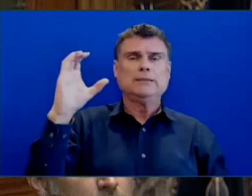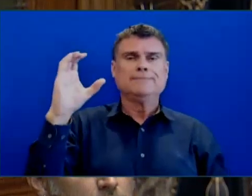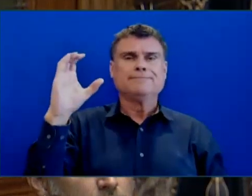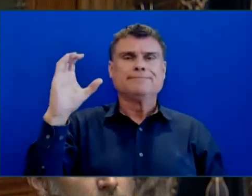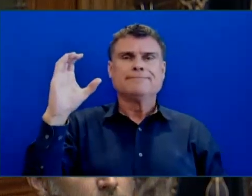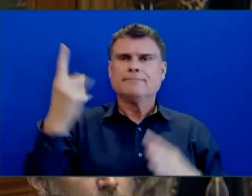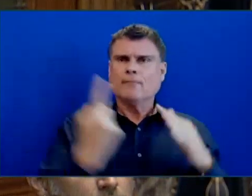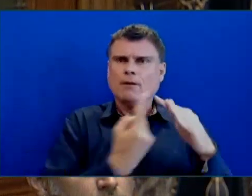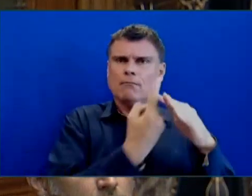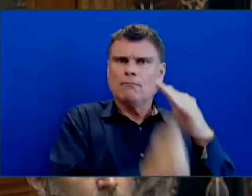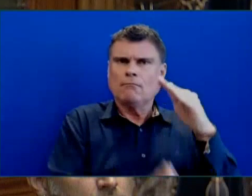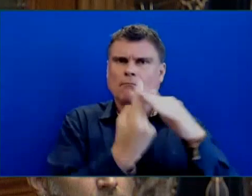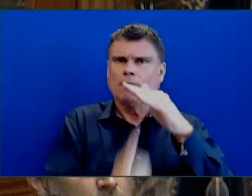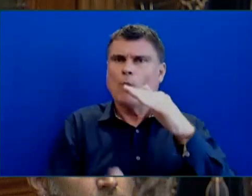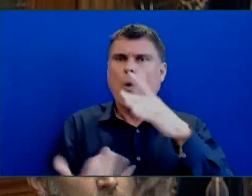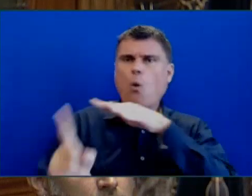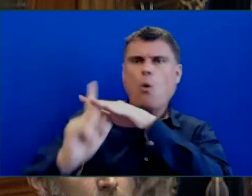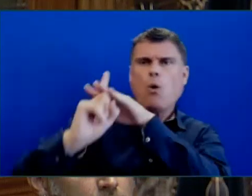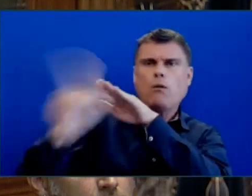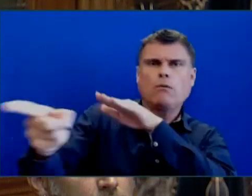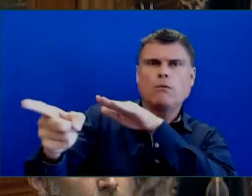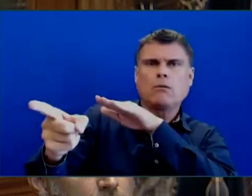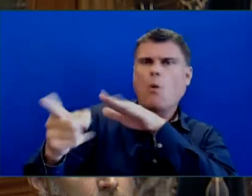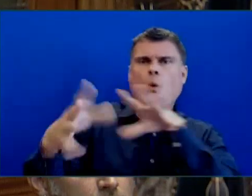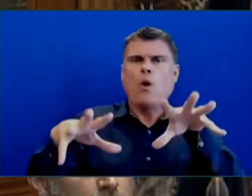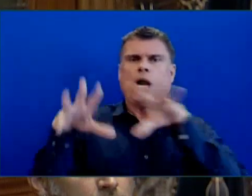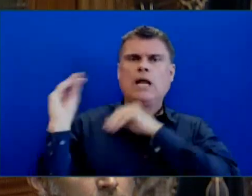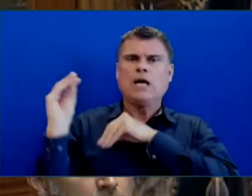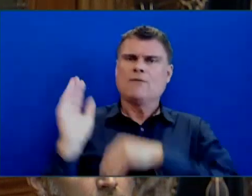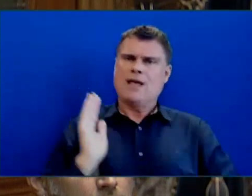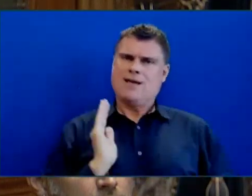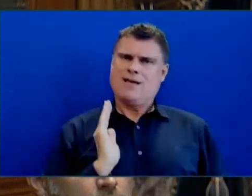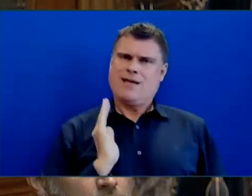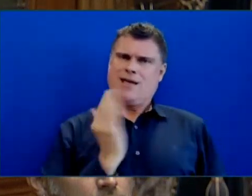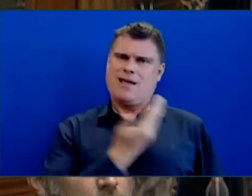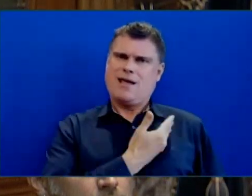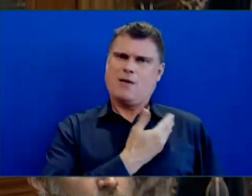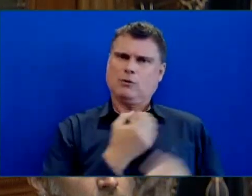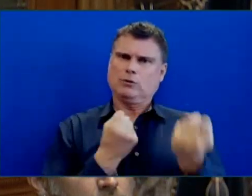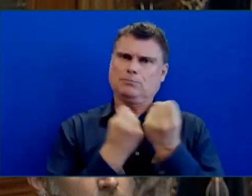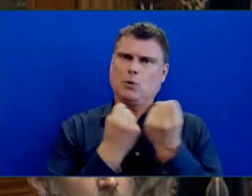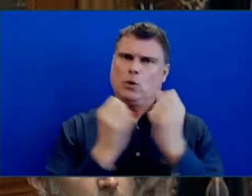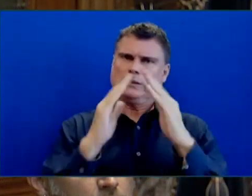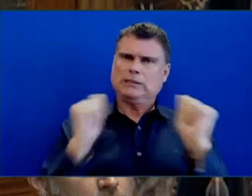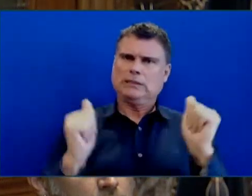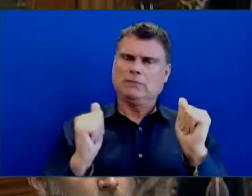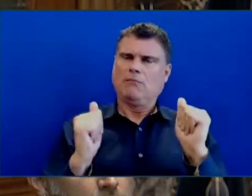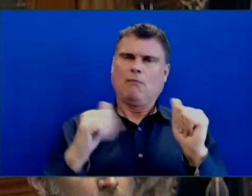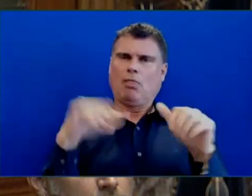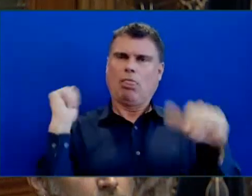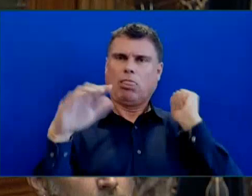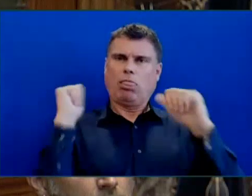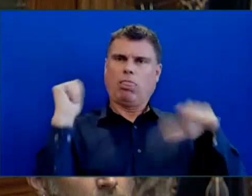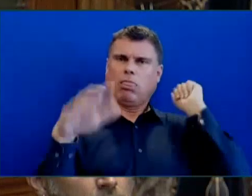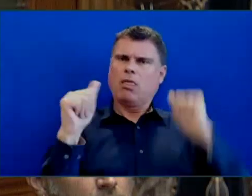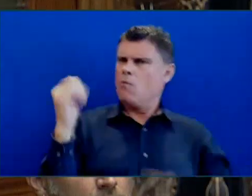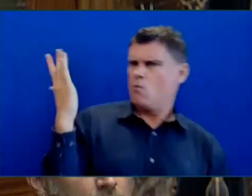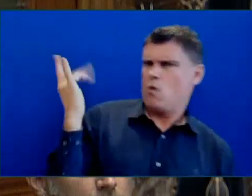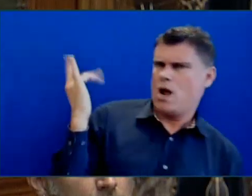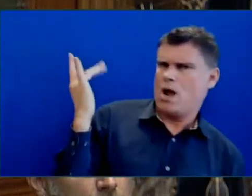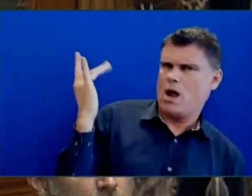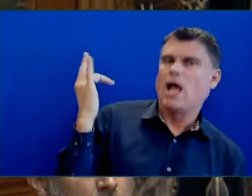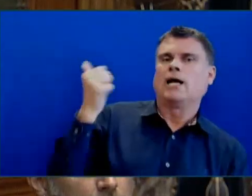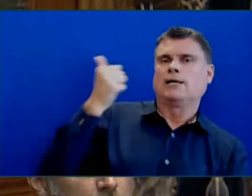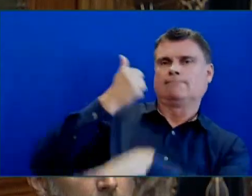BC. The reality is that government creates the conditions that lead to so many